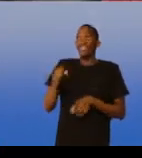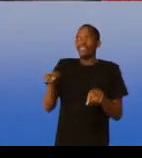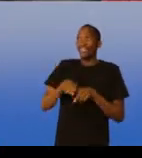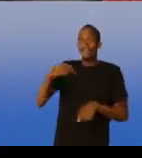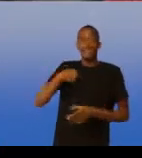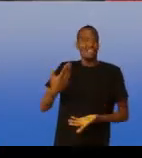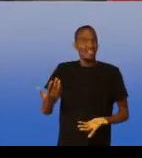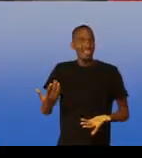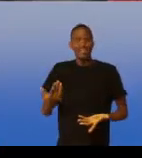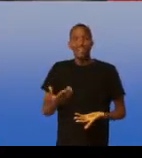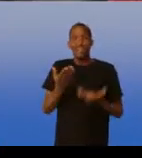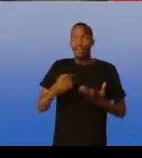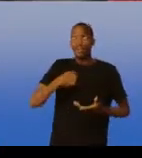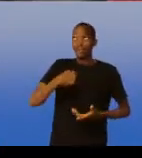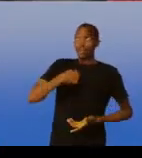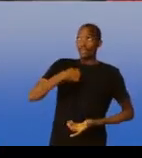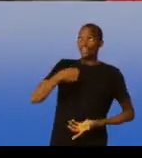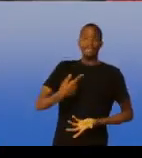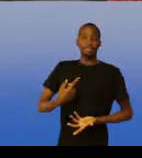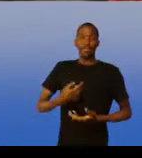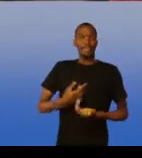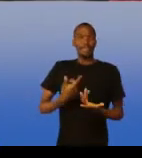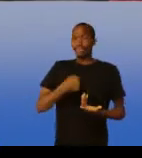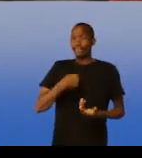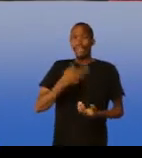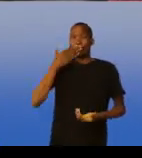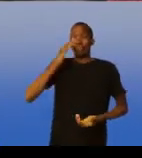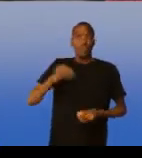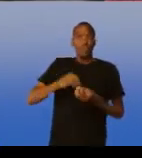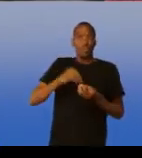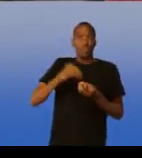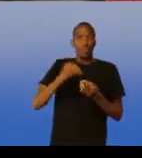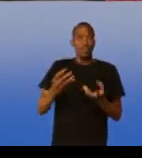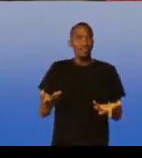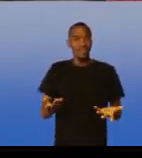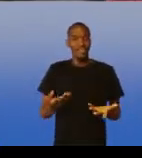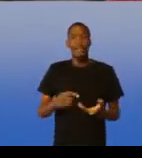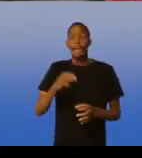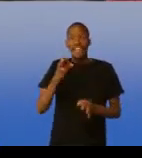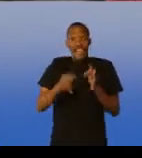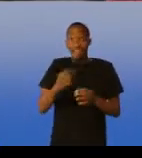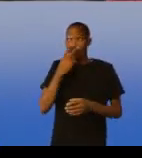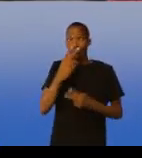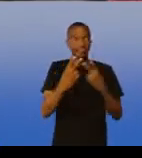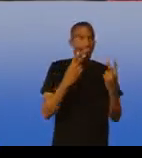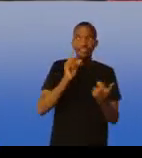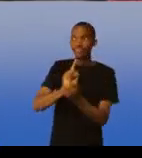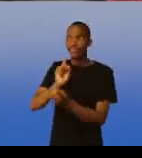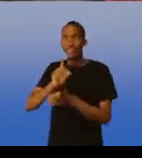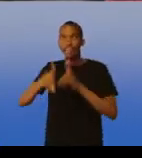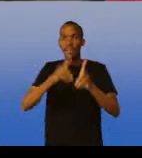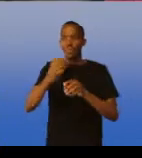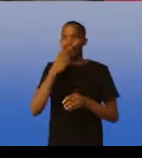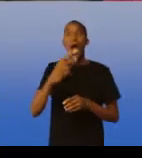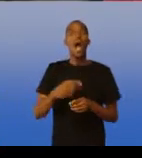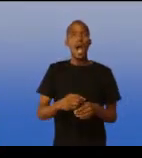sometimes you feel like you have the worst situation ever. But actually when you begin to listen to other people, you realize that your situation is not as big as